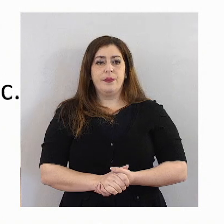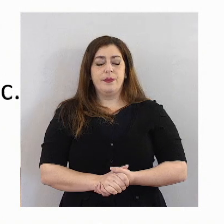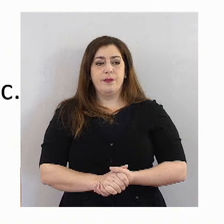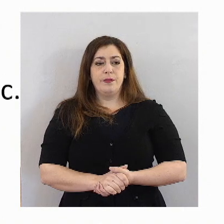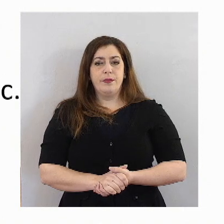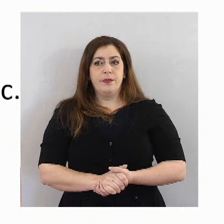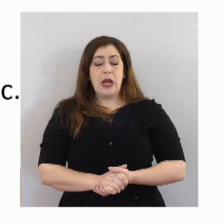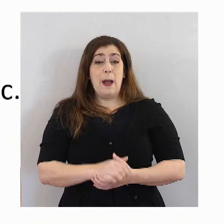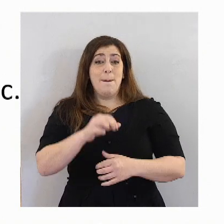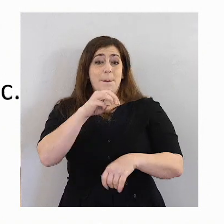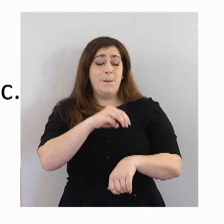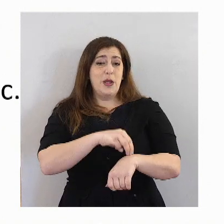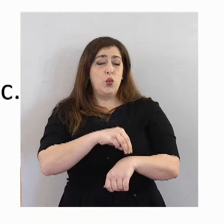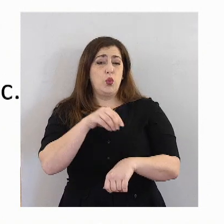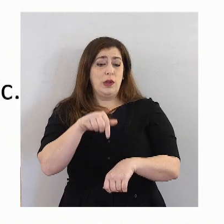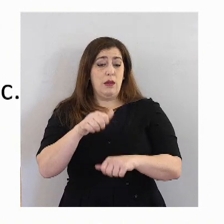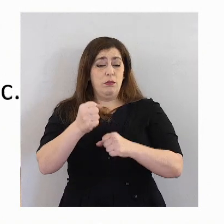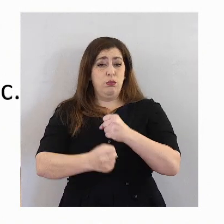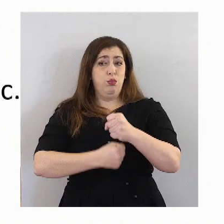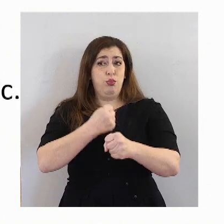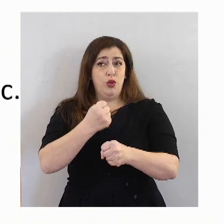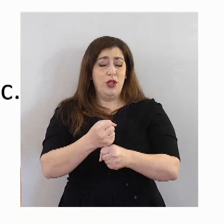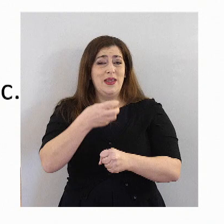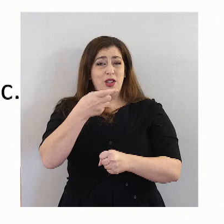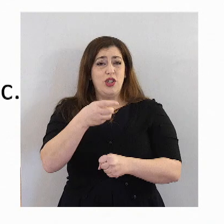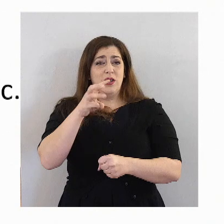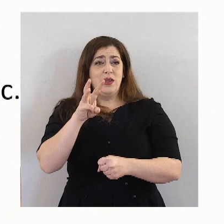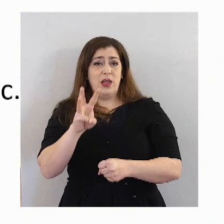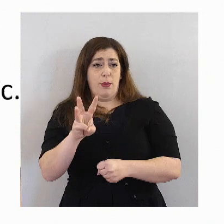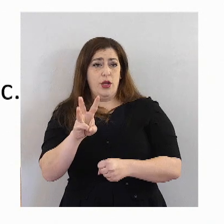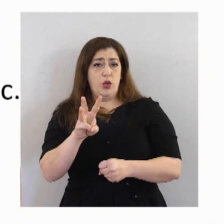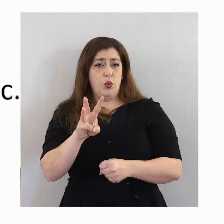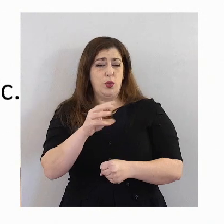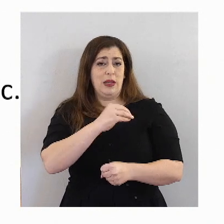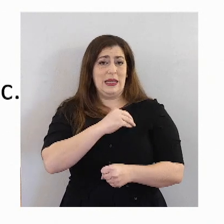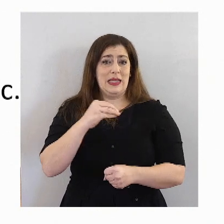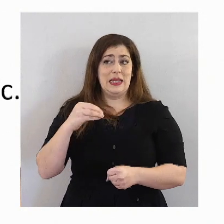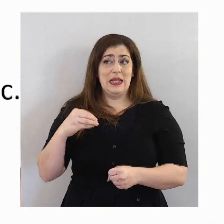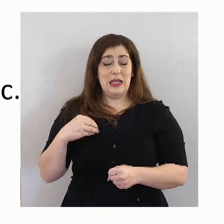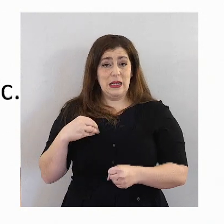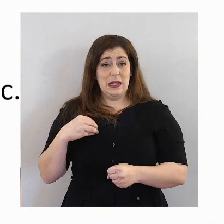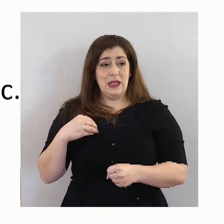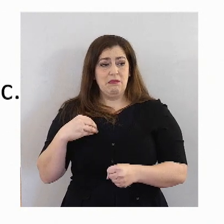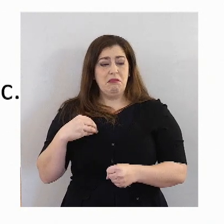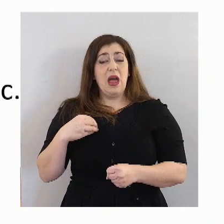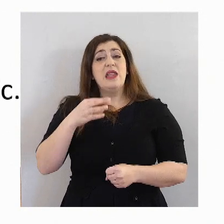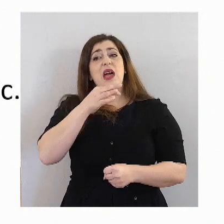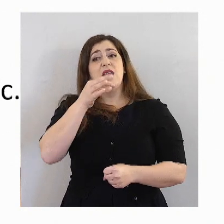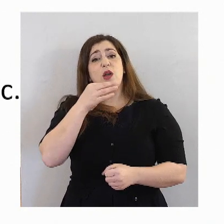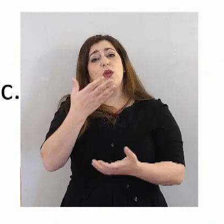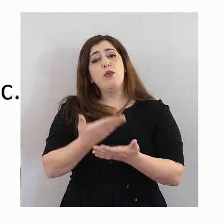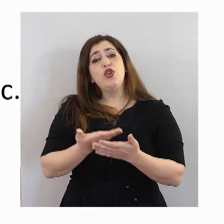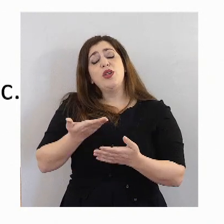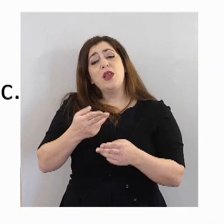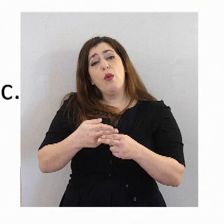throughout the project, the Gender Wellbeing Clinic team received additional requests for training, for which they were able